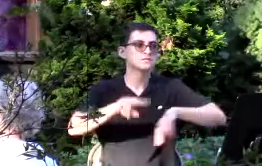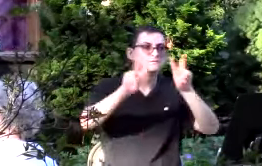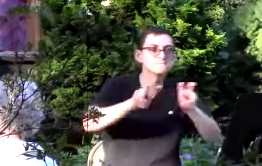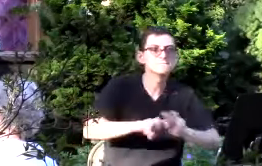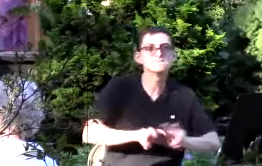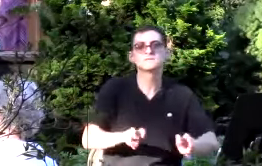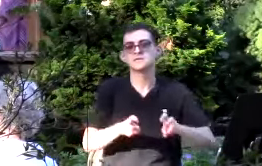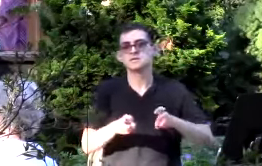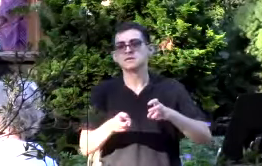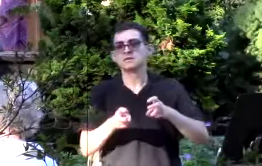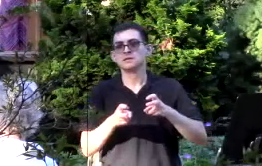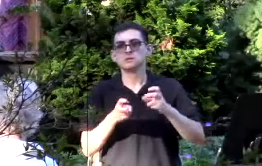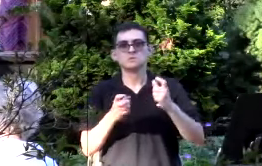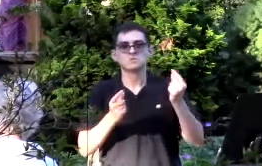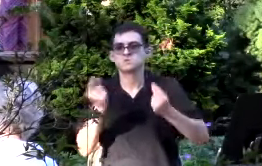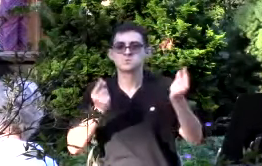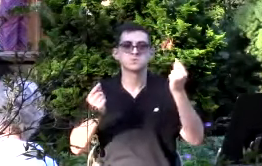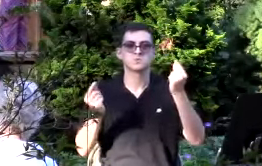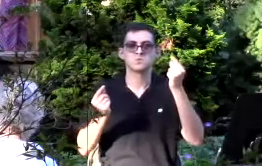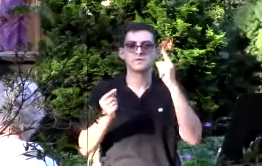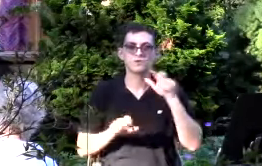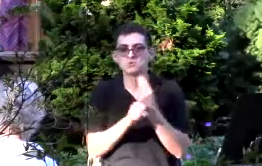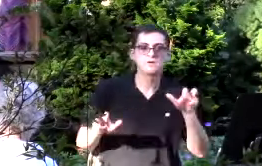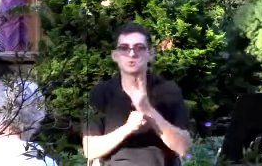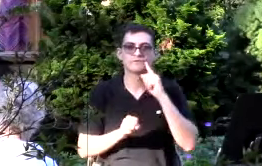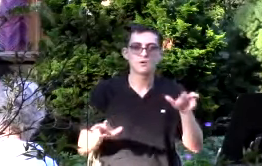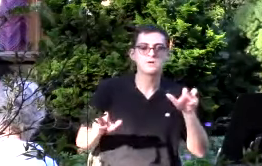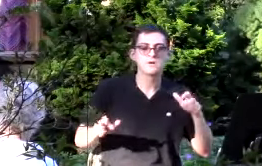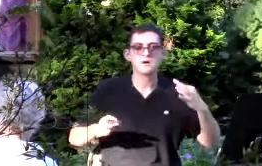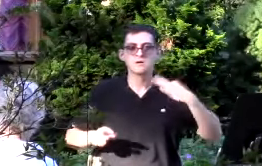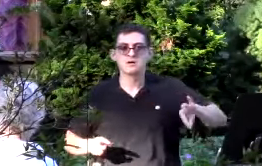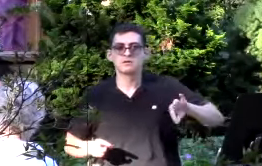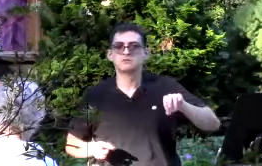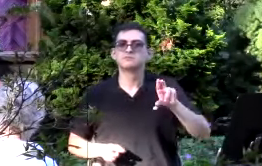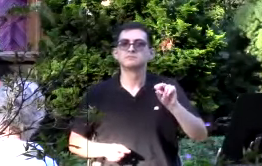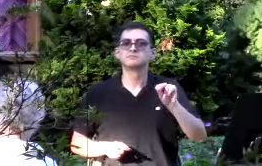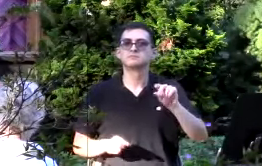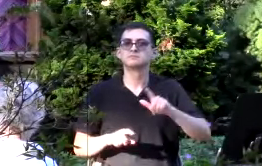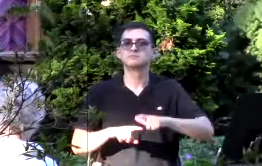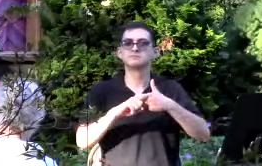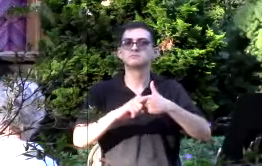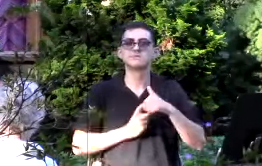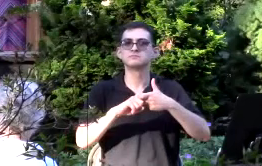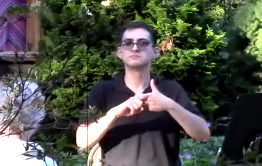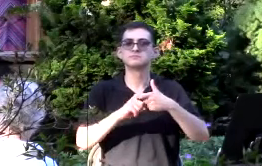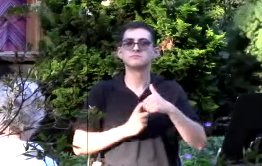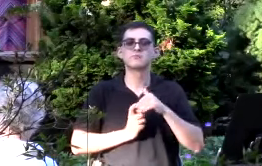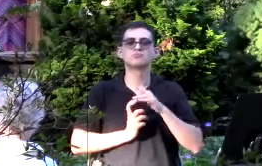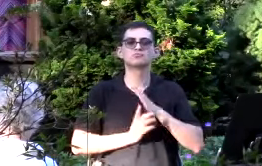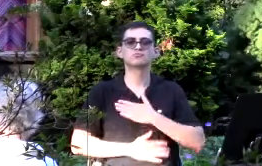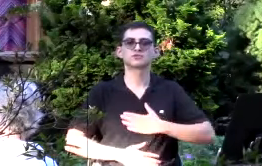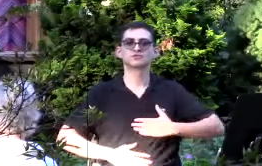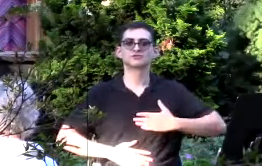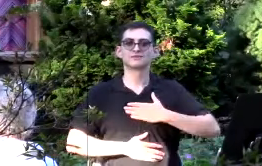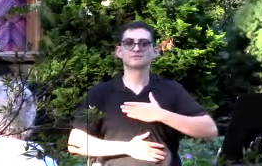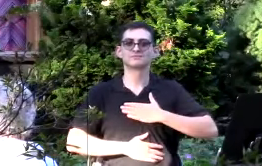fire. On this day, as we feel it, as we appreciate it, heat, and warmth